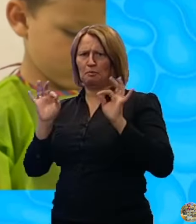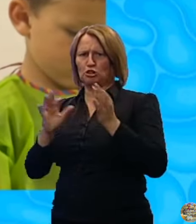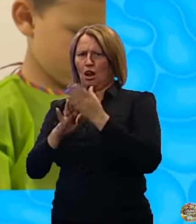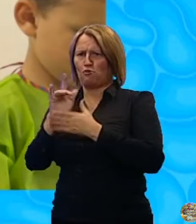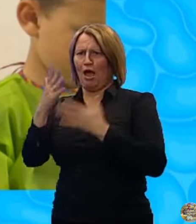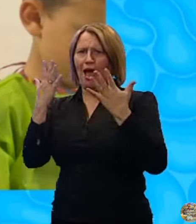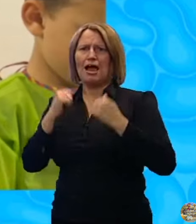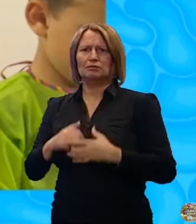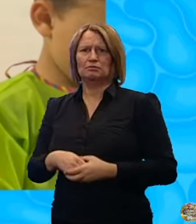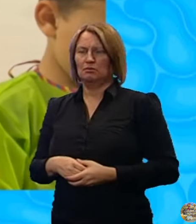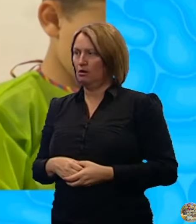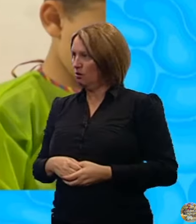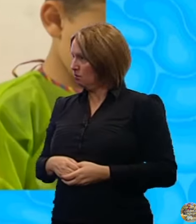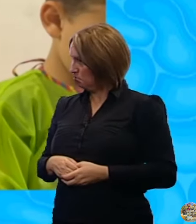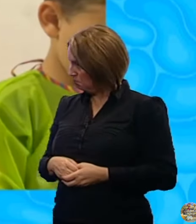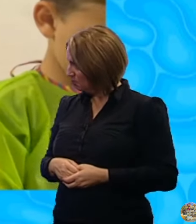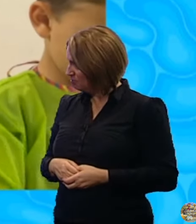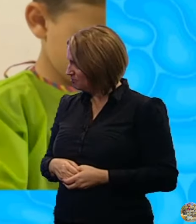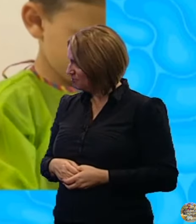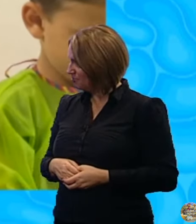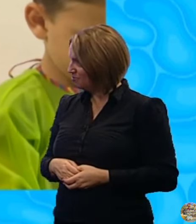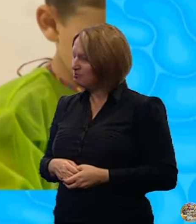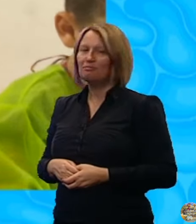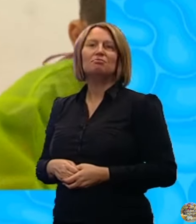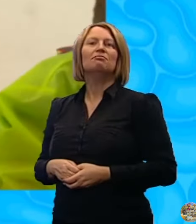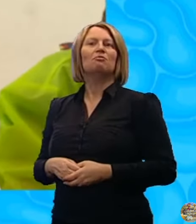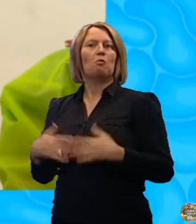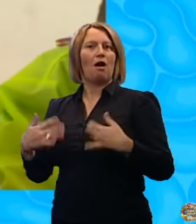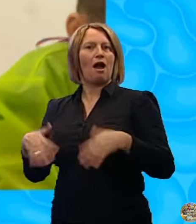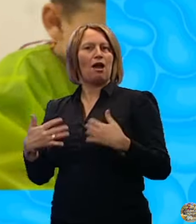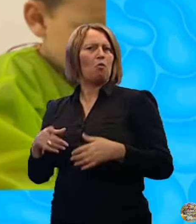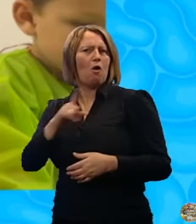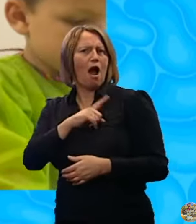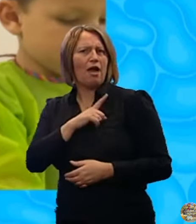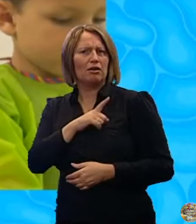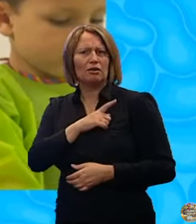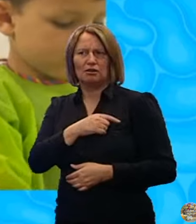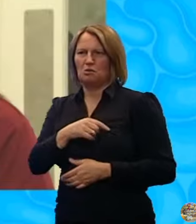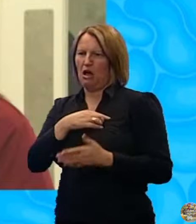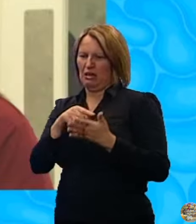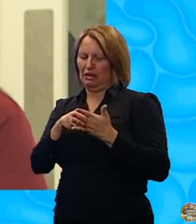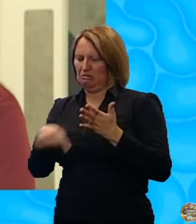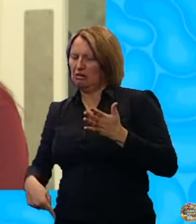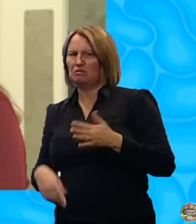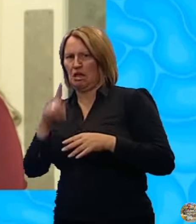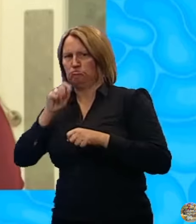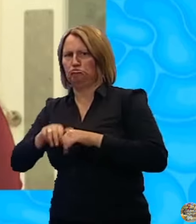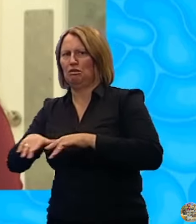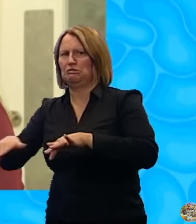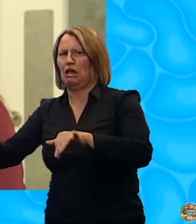this special sock on it and a special glove on your hand. Wow, and why is that?